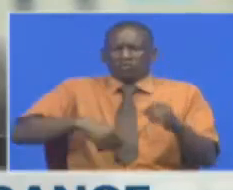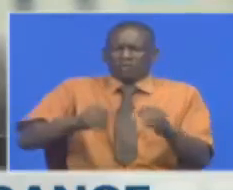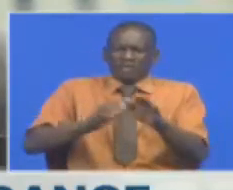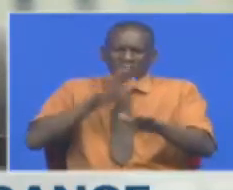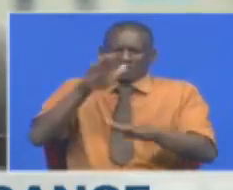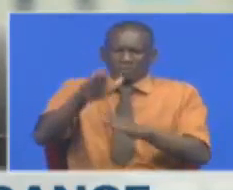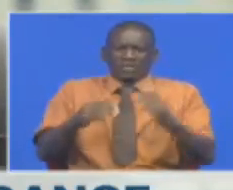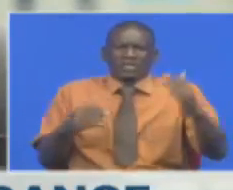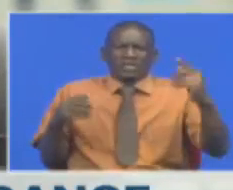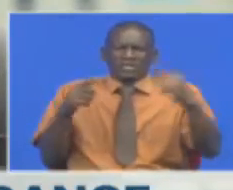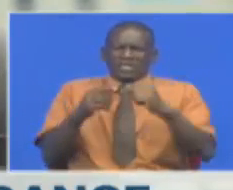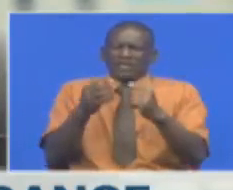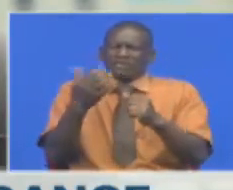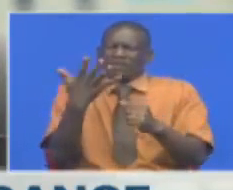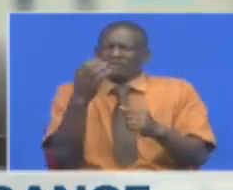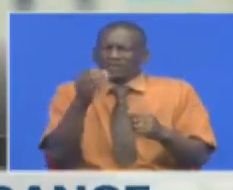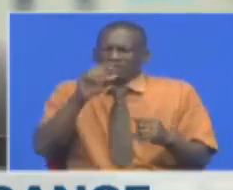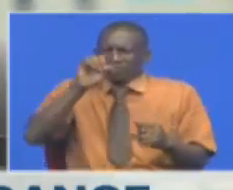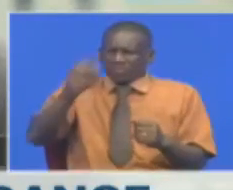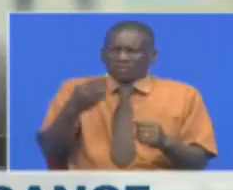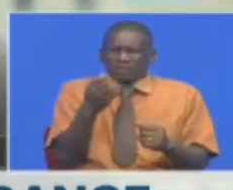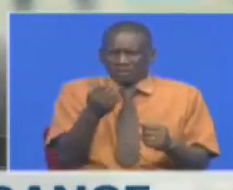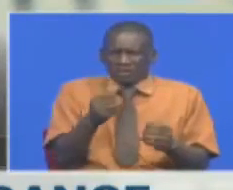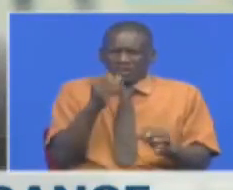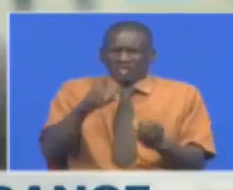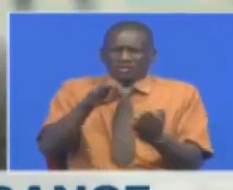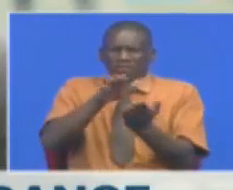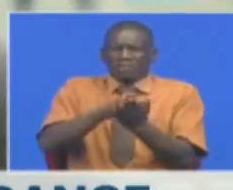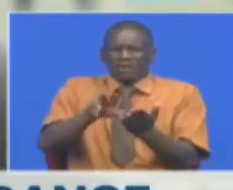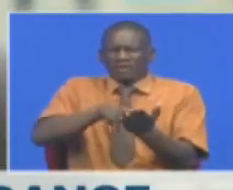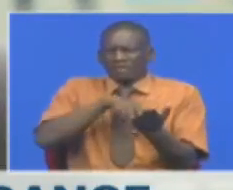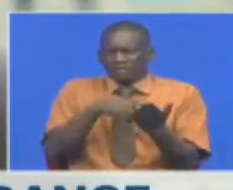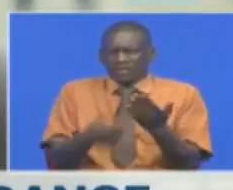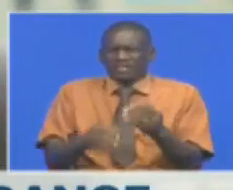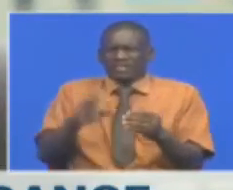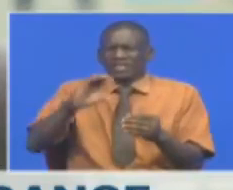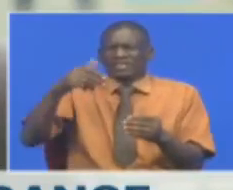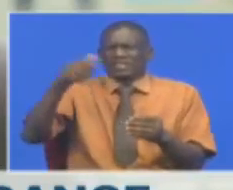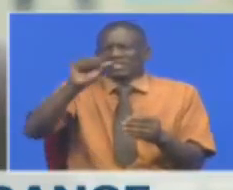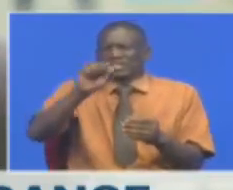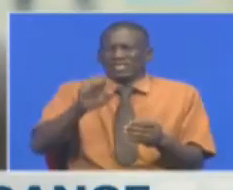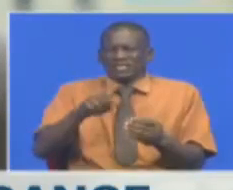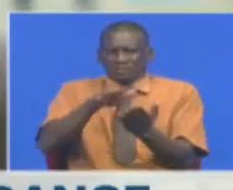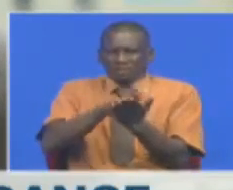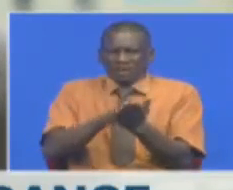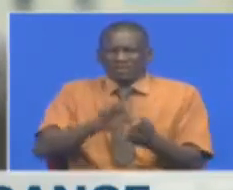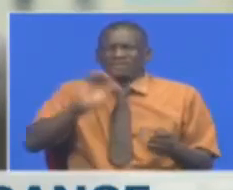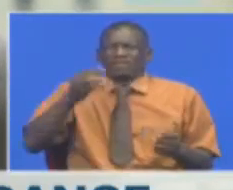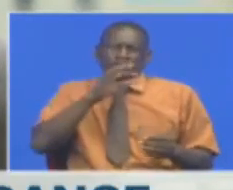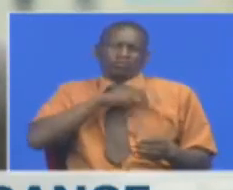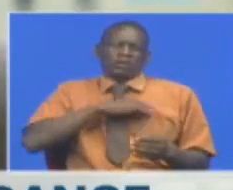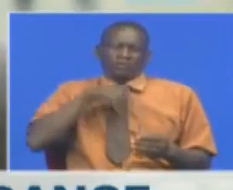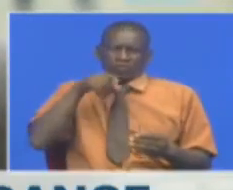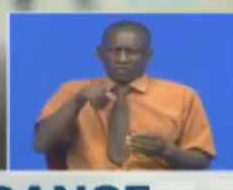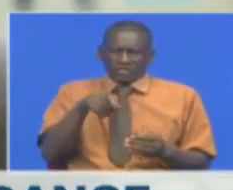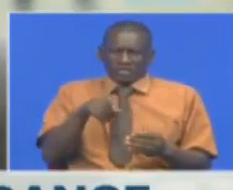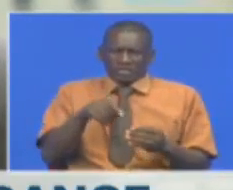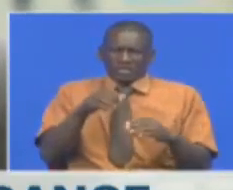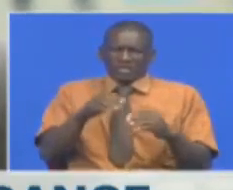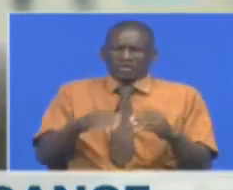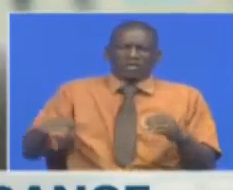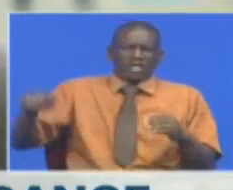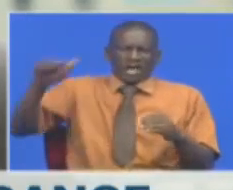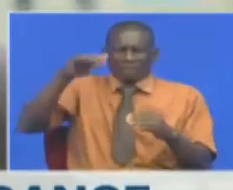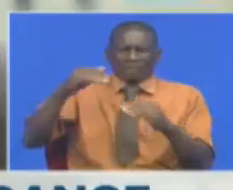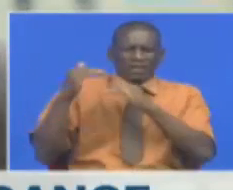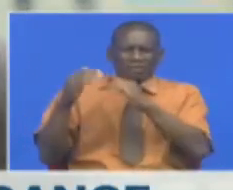of ₱500,000 in case a bank fails. Chase Bank depositors were the first to benefit from this revision in the upper limit